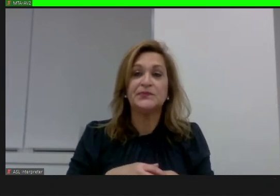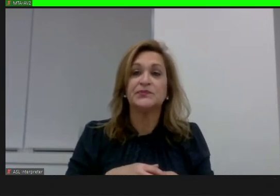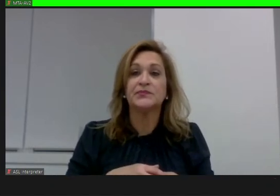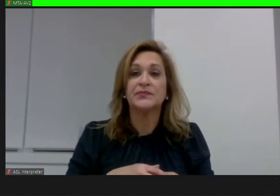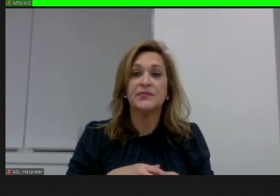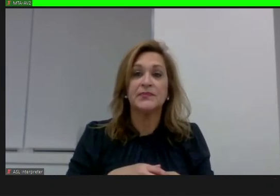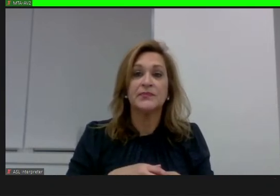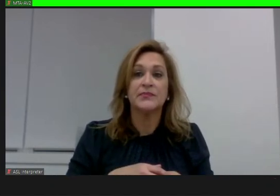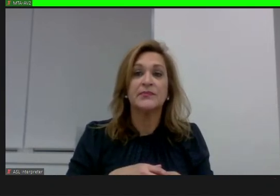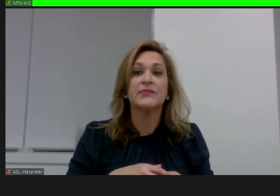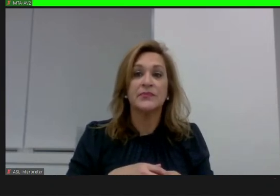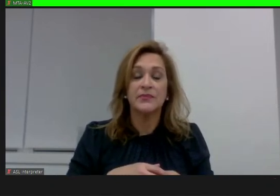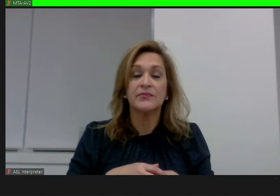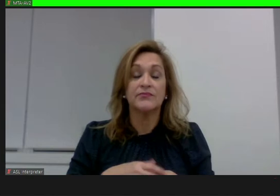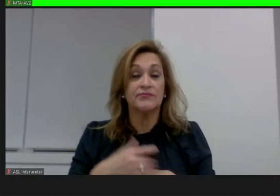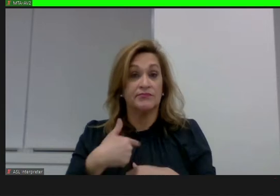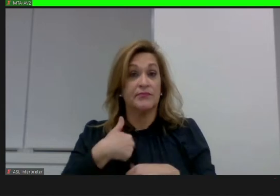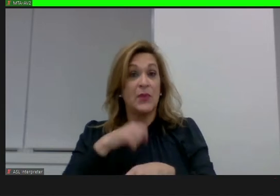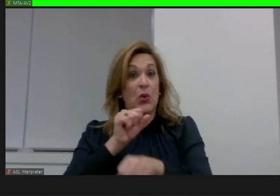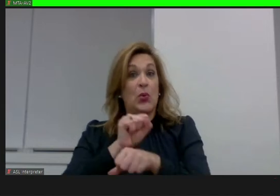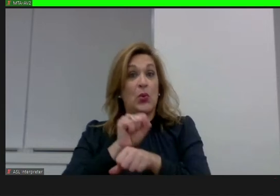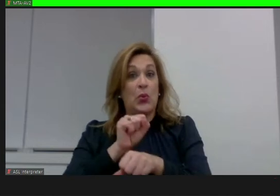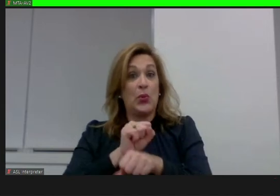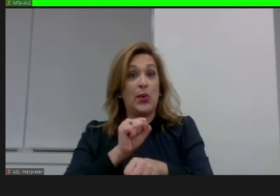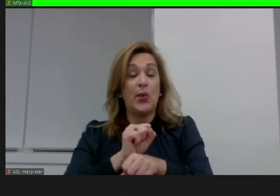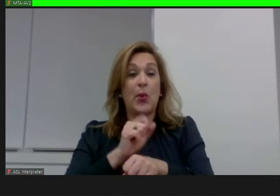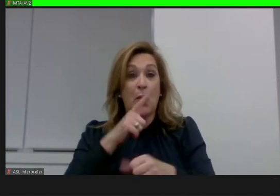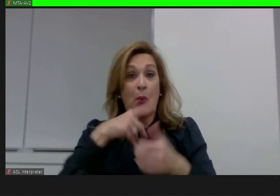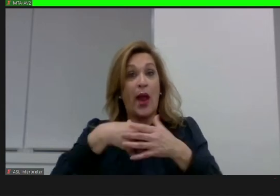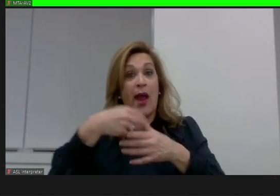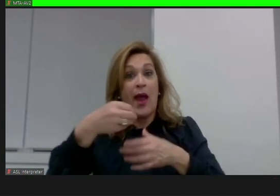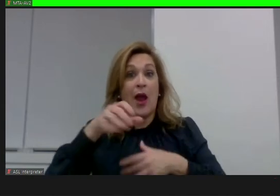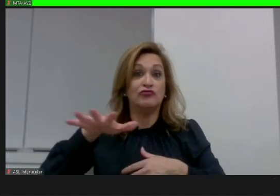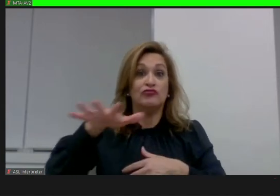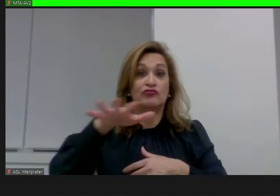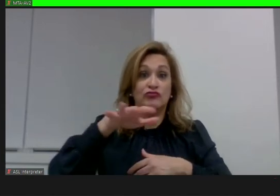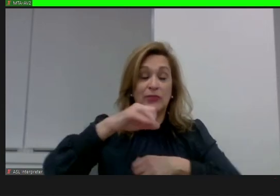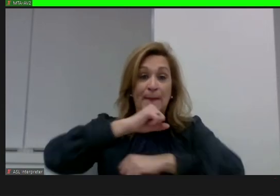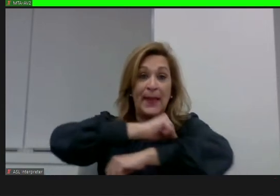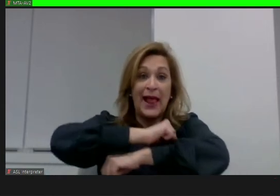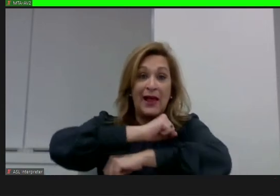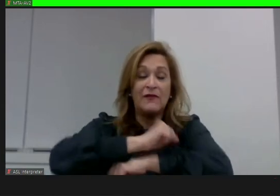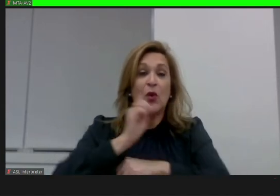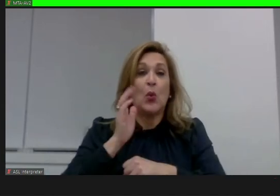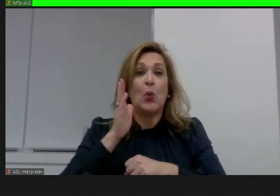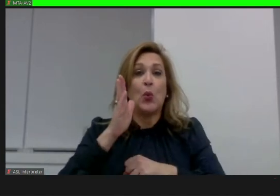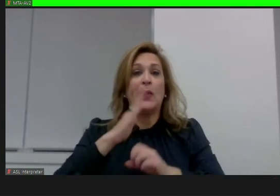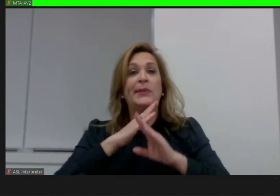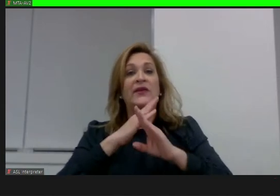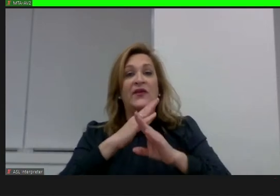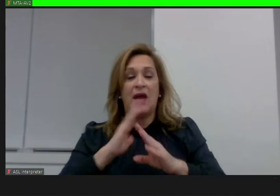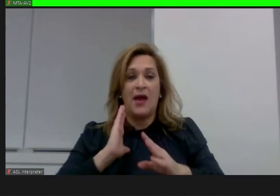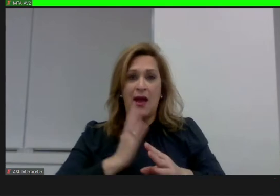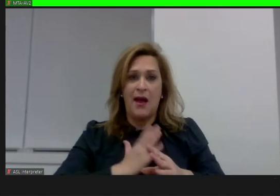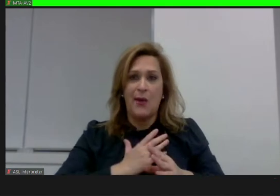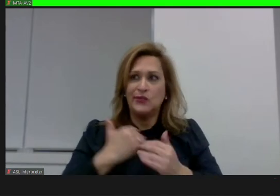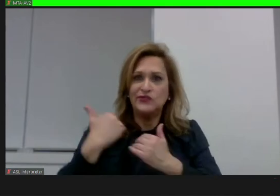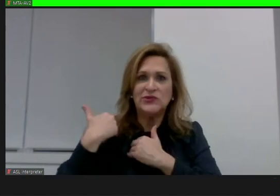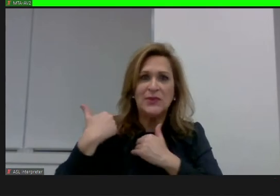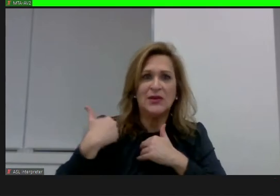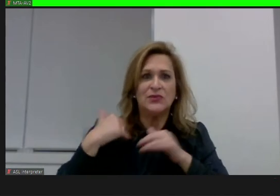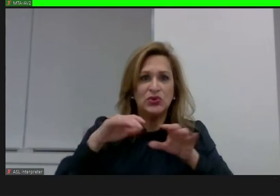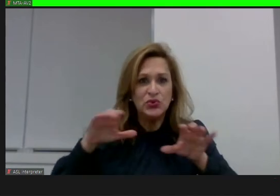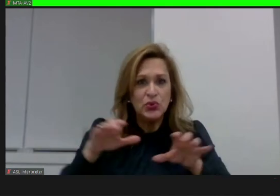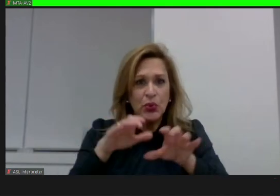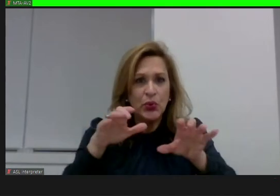having the station agents on the platform is going to get in the way of us performing our duties. We